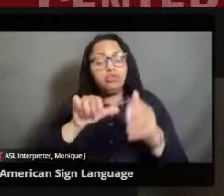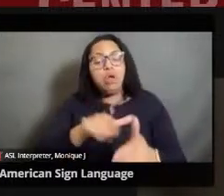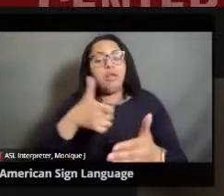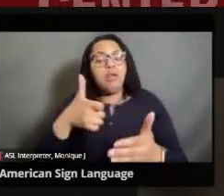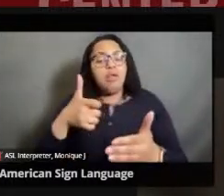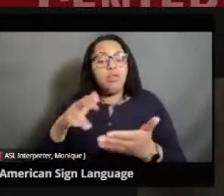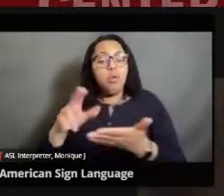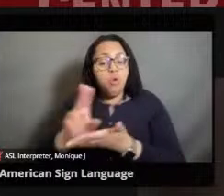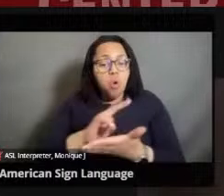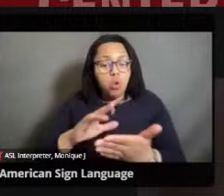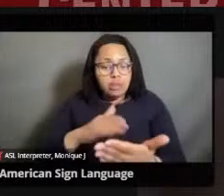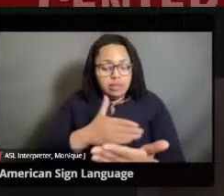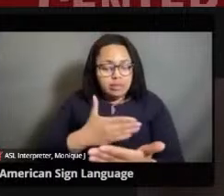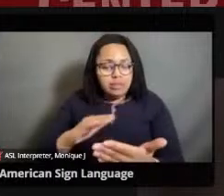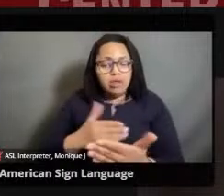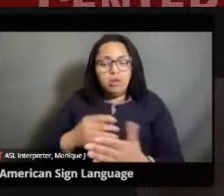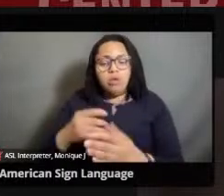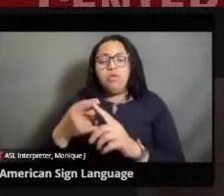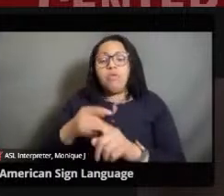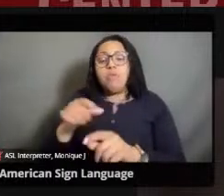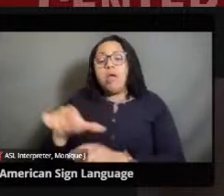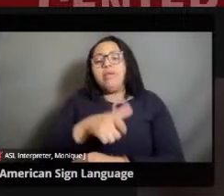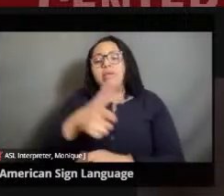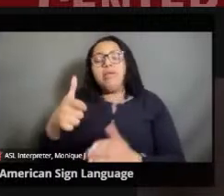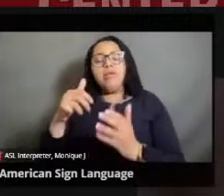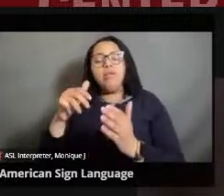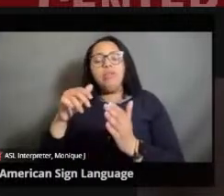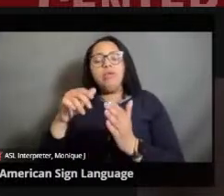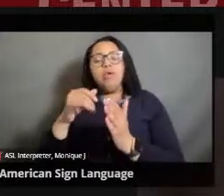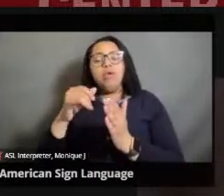Soleil. Bi Soleil is a singer-songwriter,